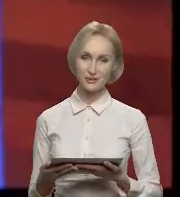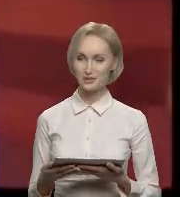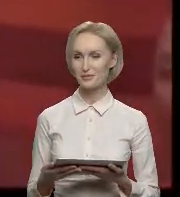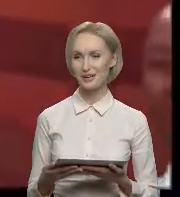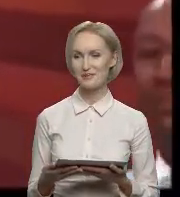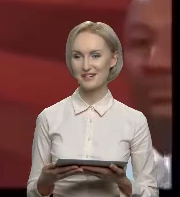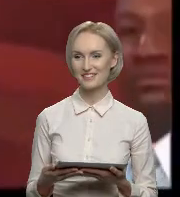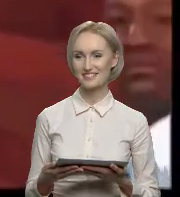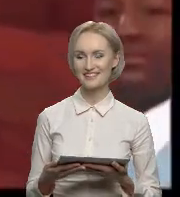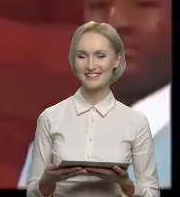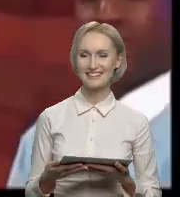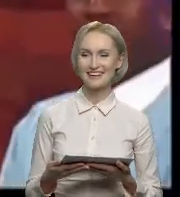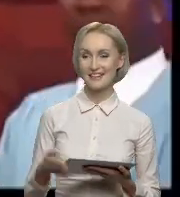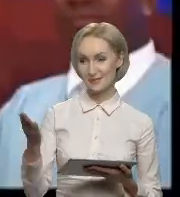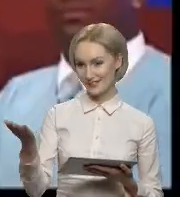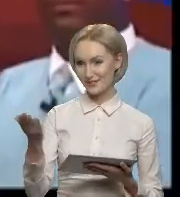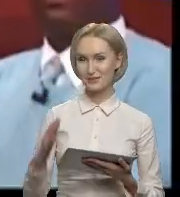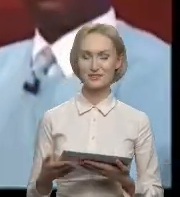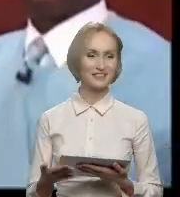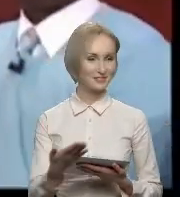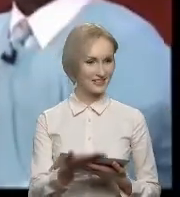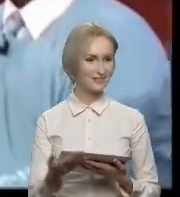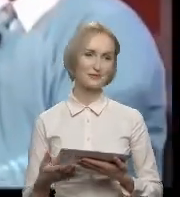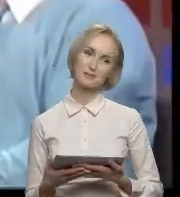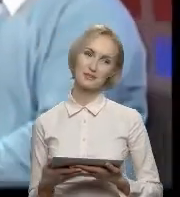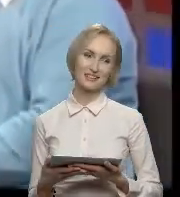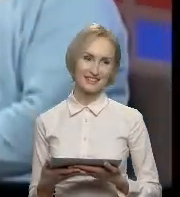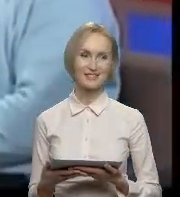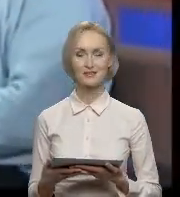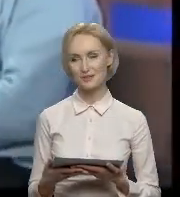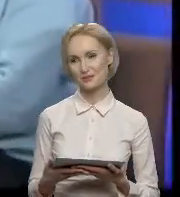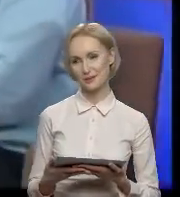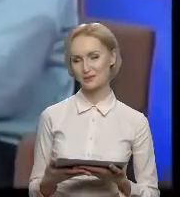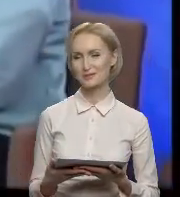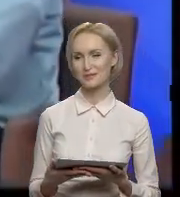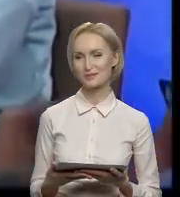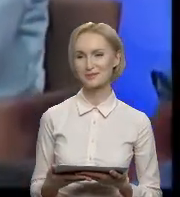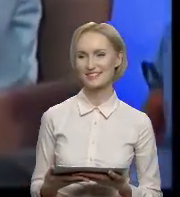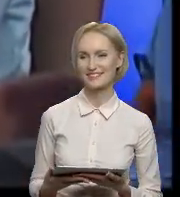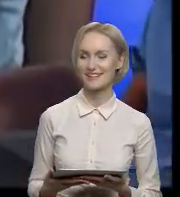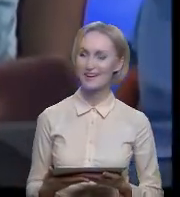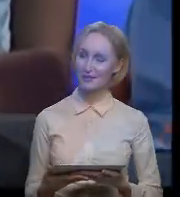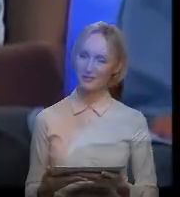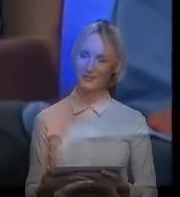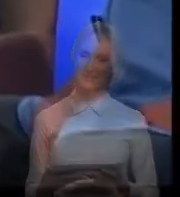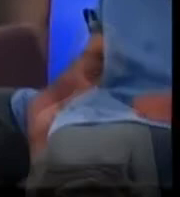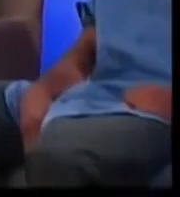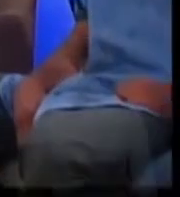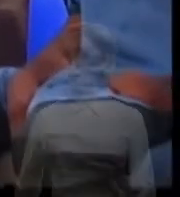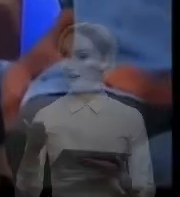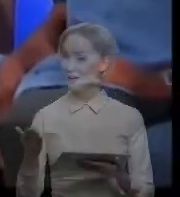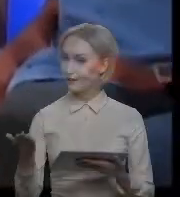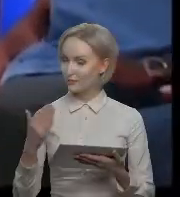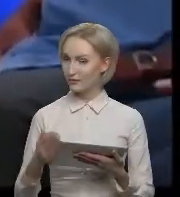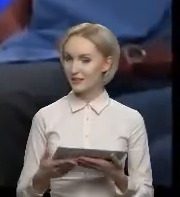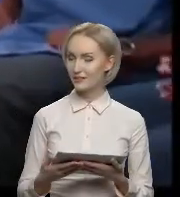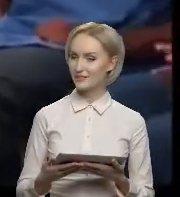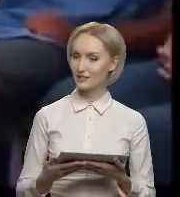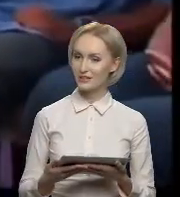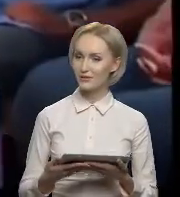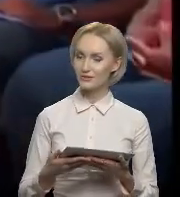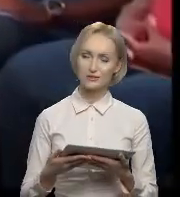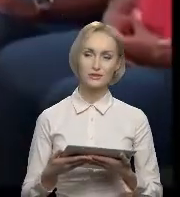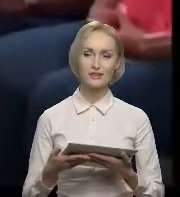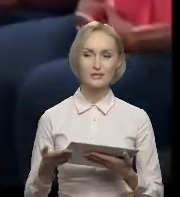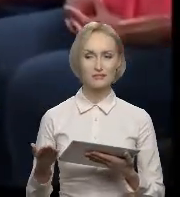blame baby mama for pinning paternity on you. If you don't want to be a potential baby daddy, it's real, real easy to avoid. Man up